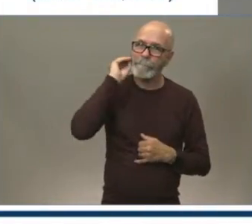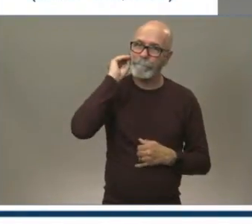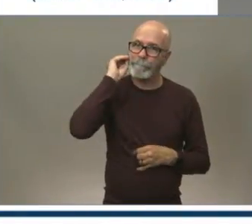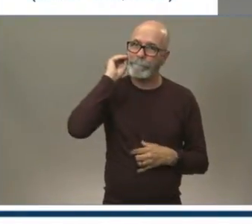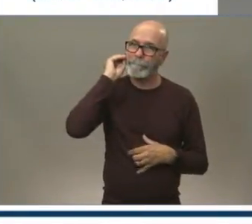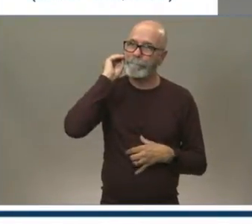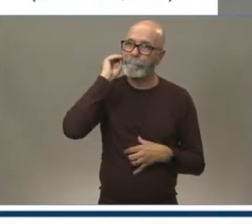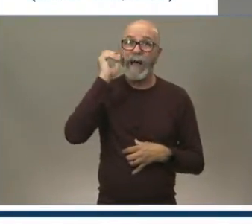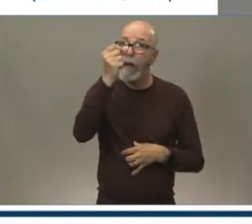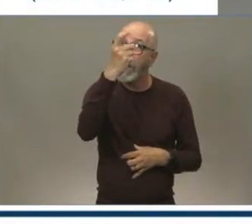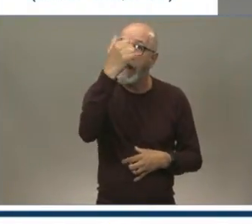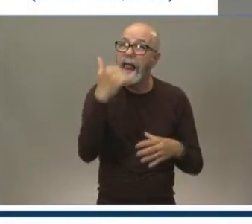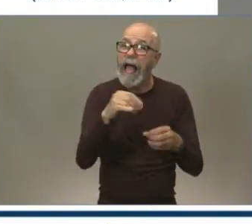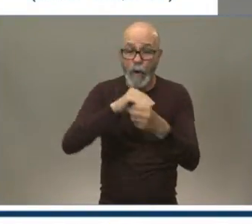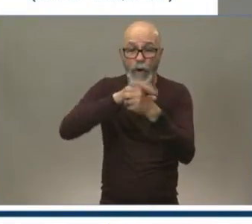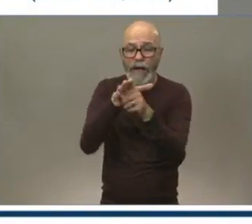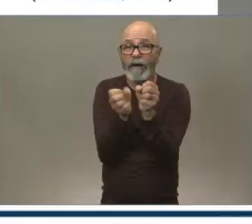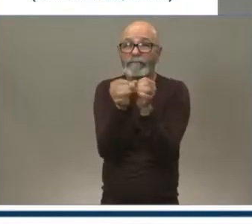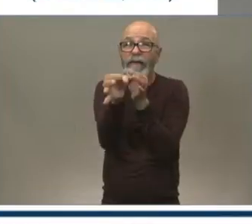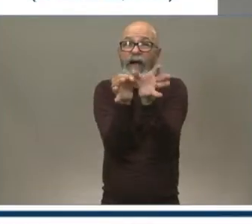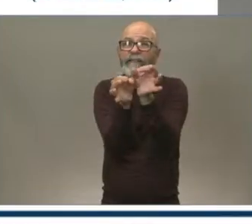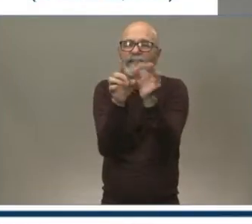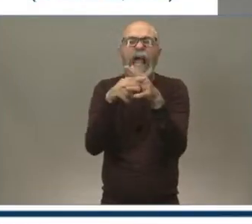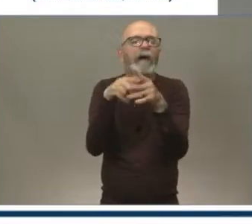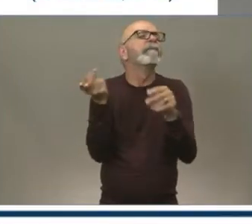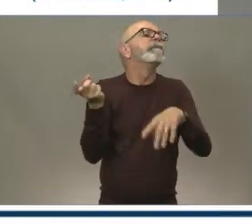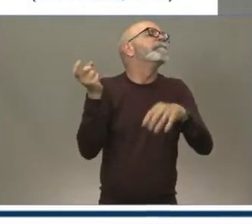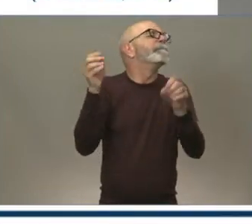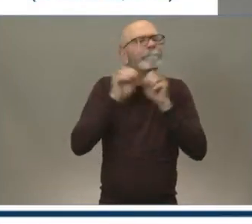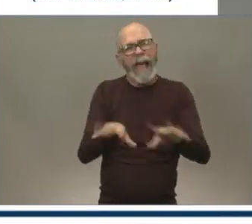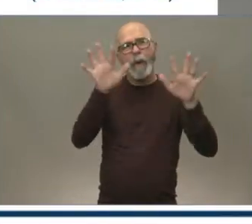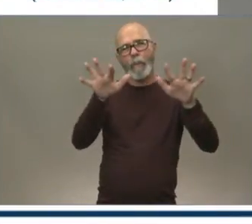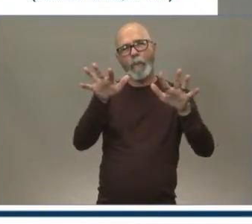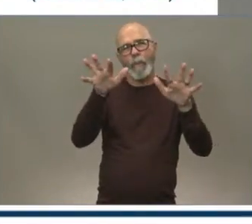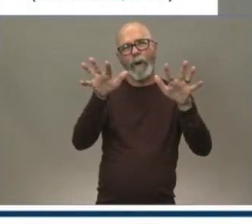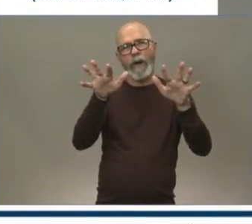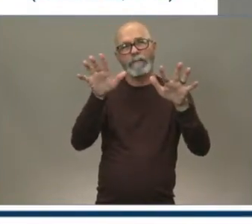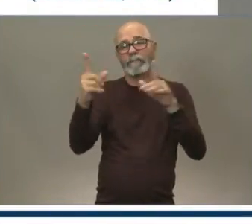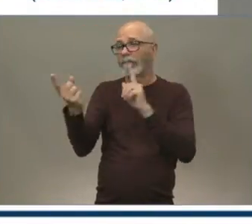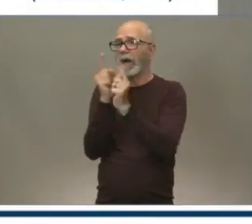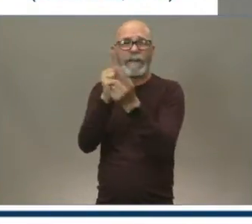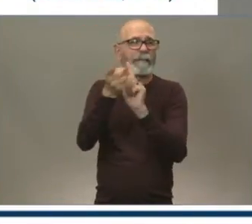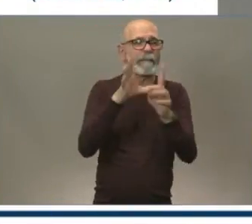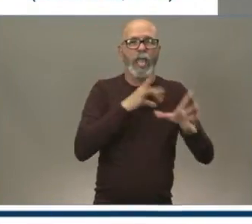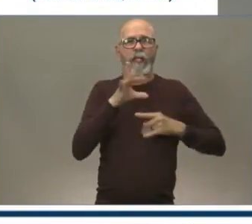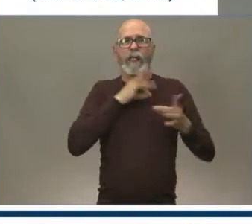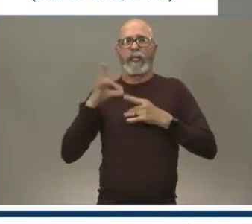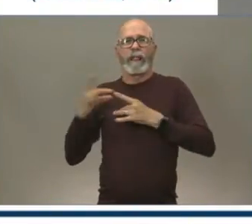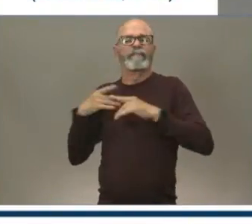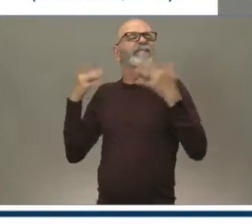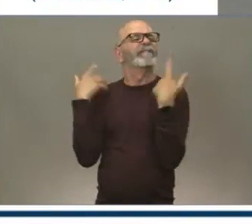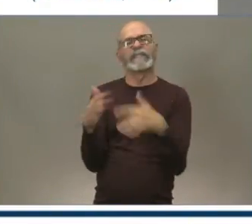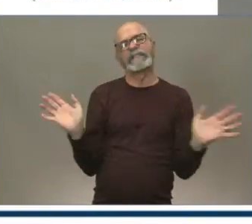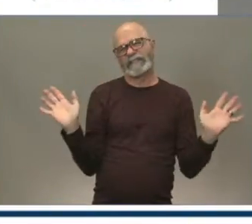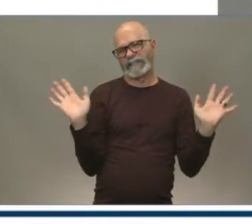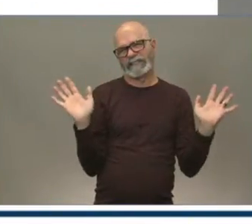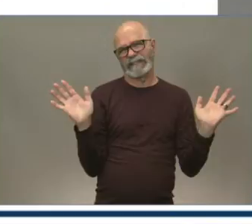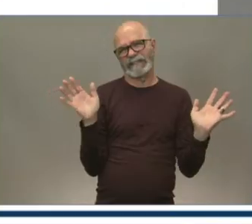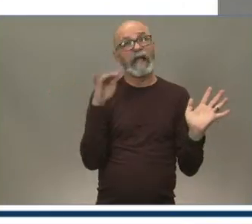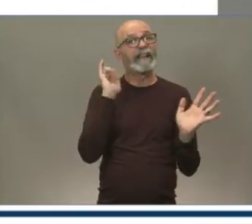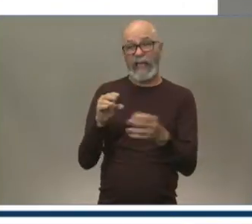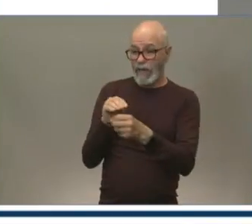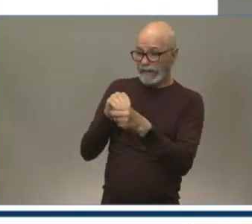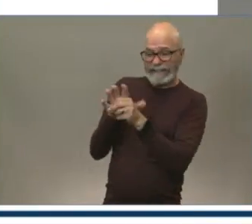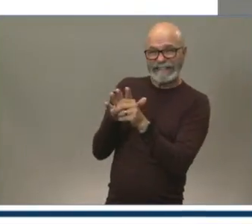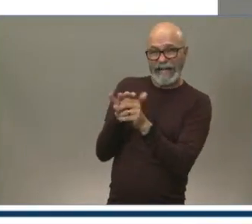strains, all of which are much more easily passed from one person to another. If we can reduce spread in the greater Halifax community,